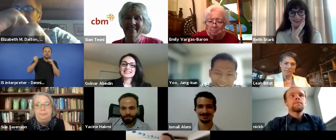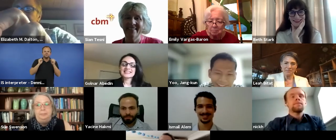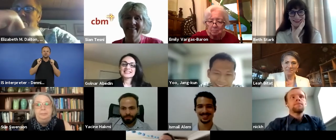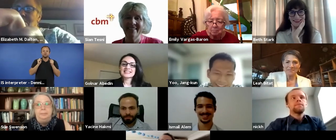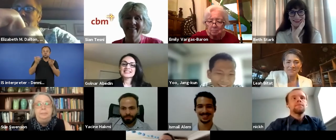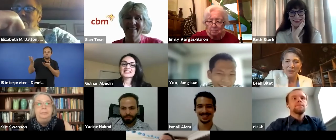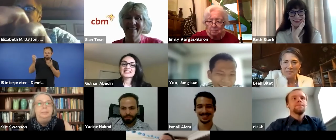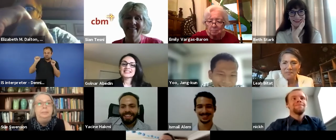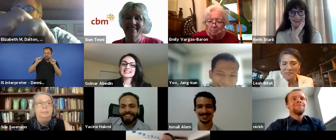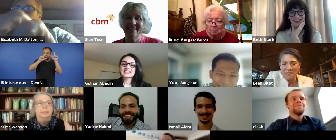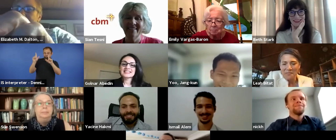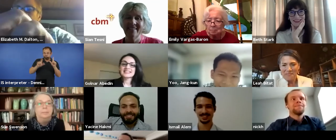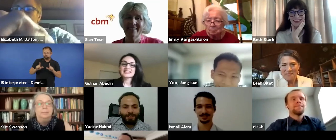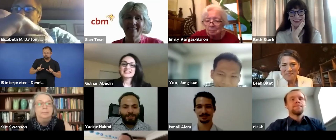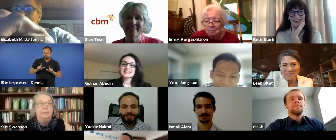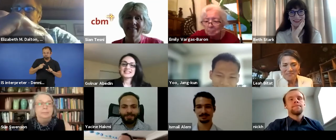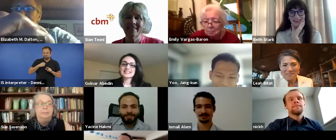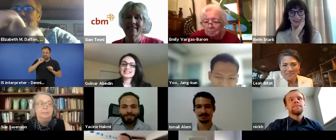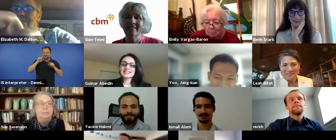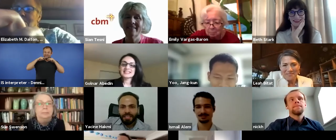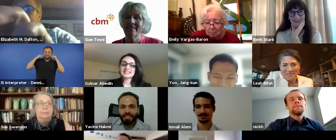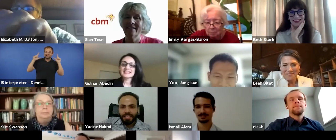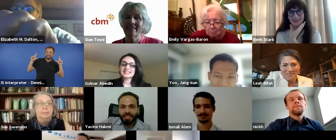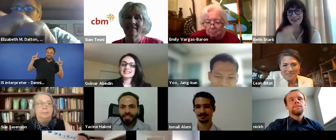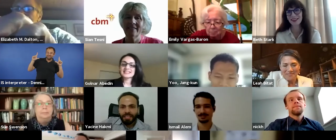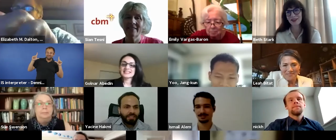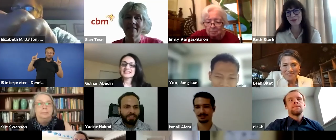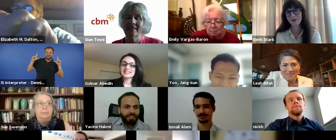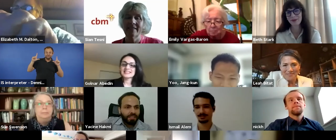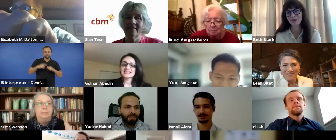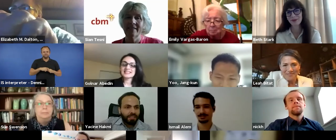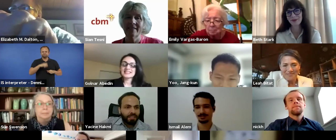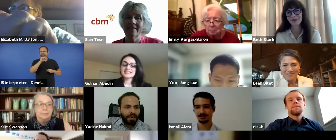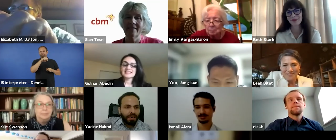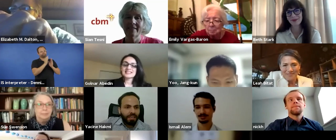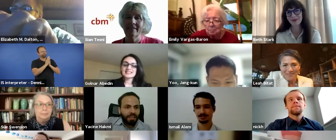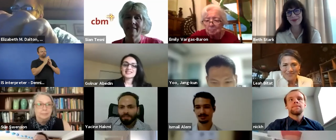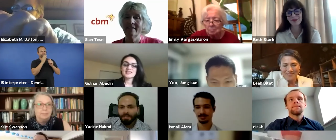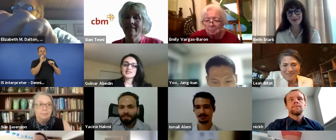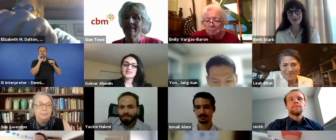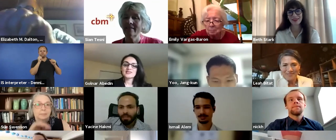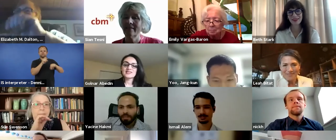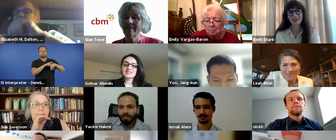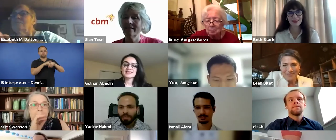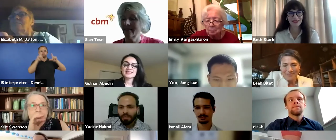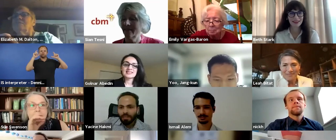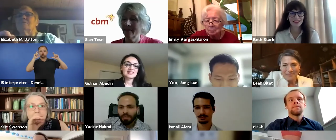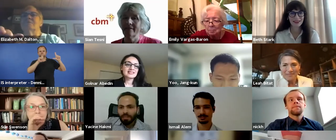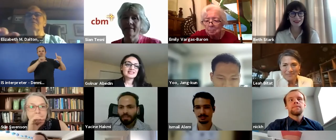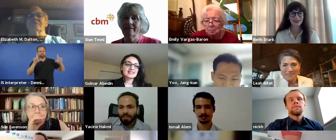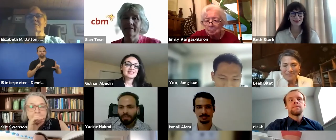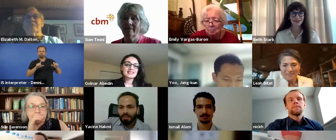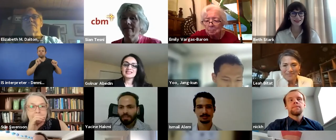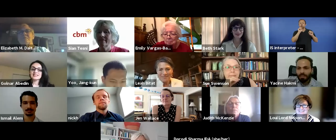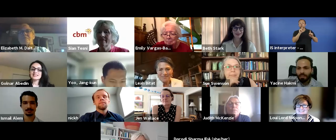pictures. Okay. Okay. So I'm gonna just okay. Maybe if Hamza and Anas help me